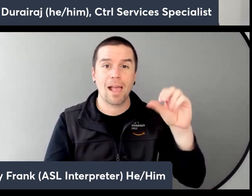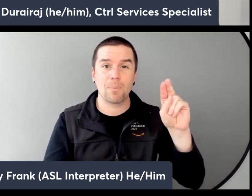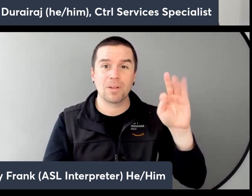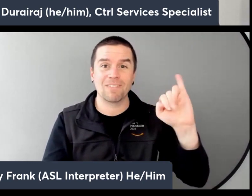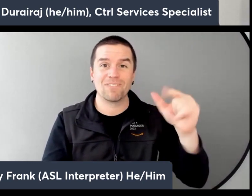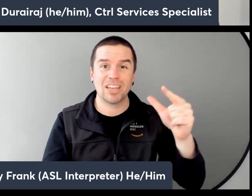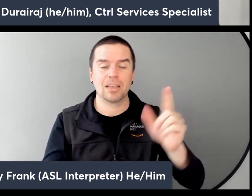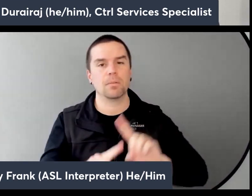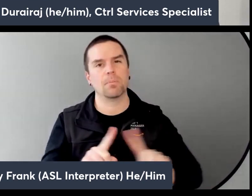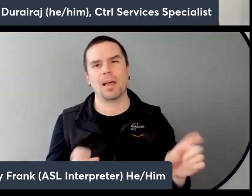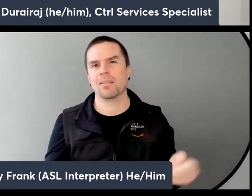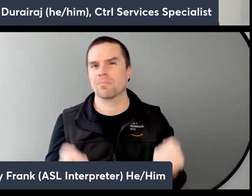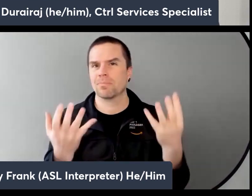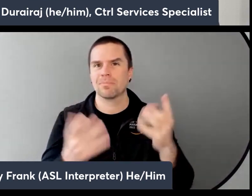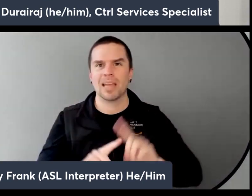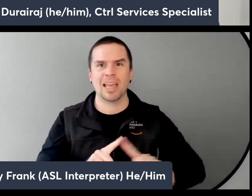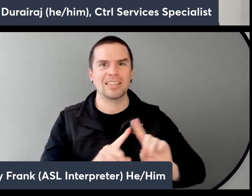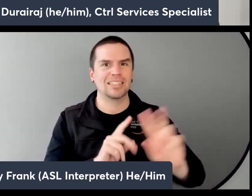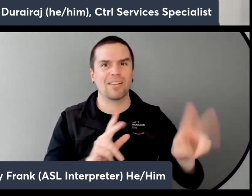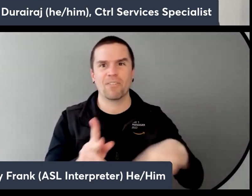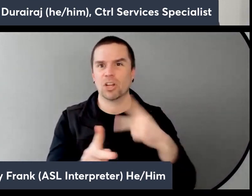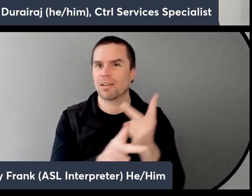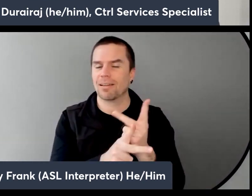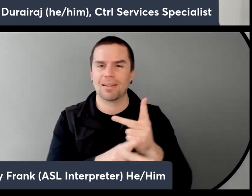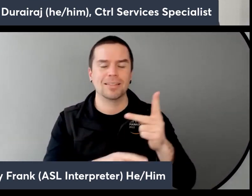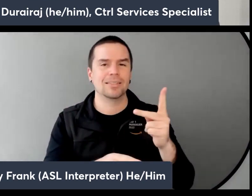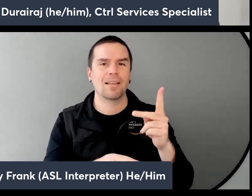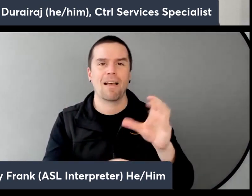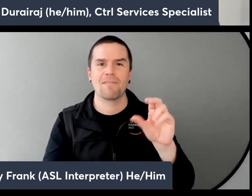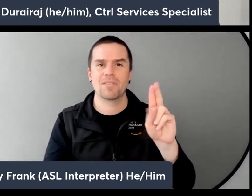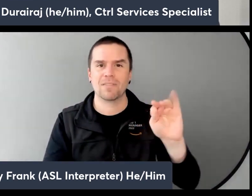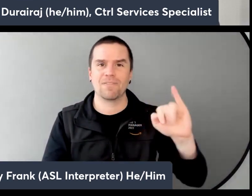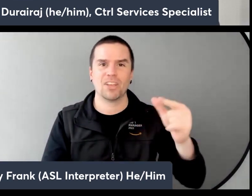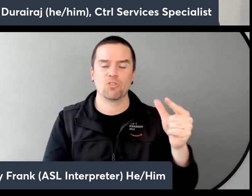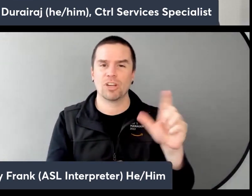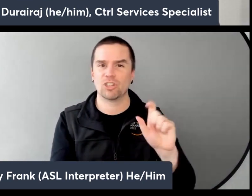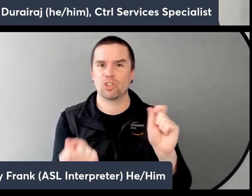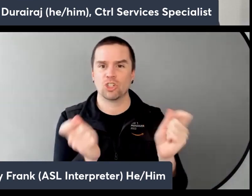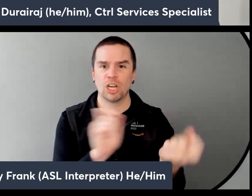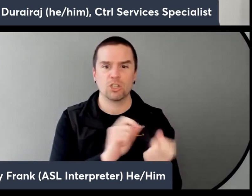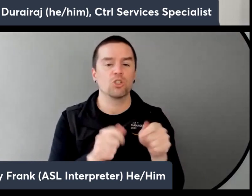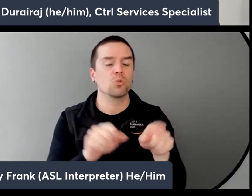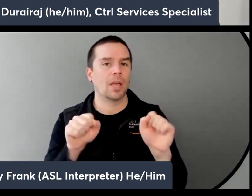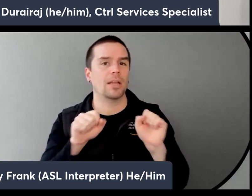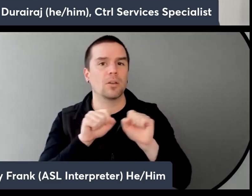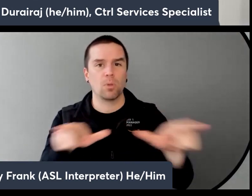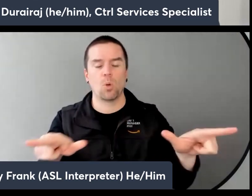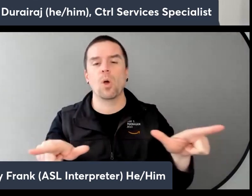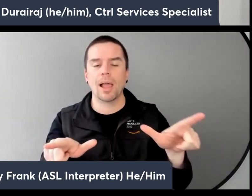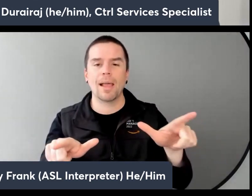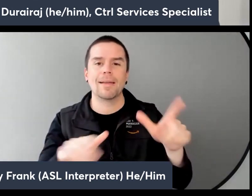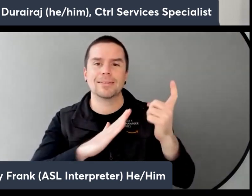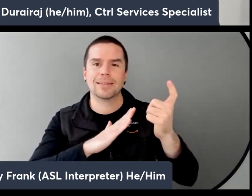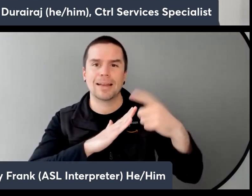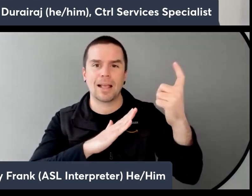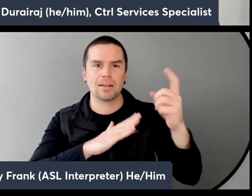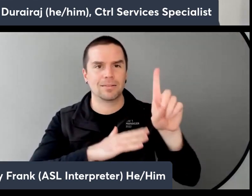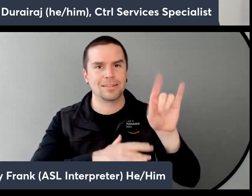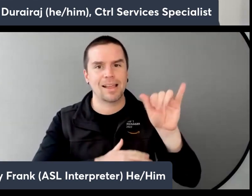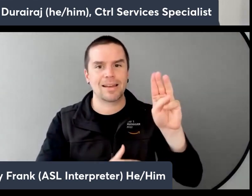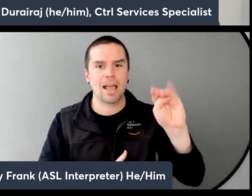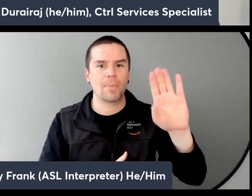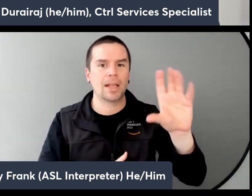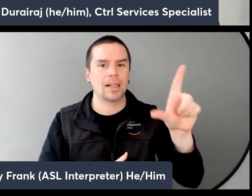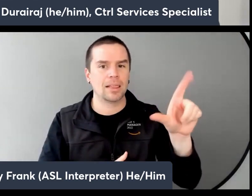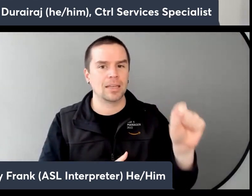different forms of configuration changes that you can deploy dynamically at runtime. So if you want to just think